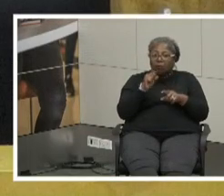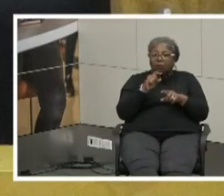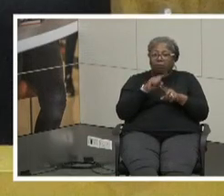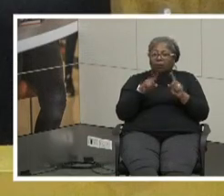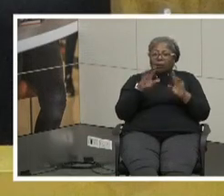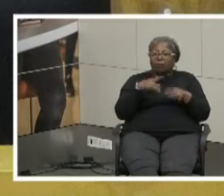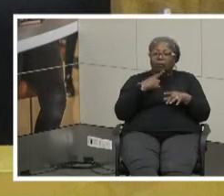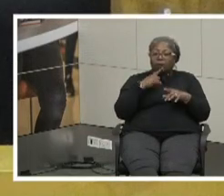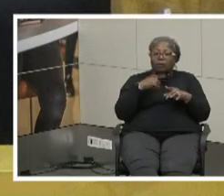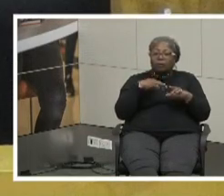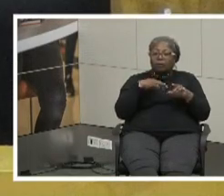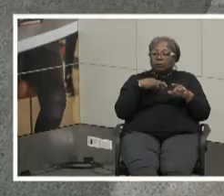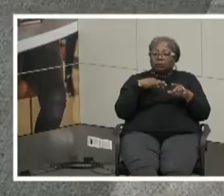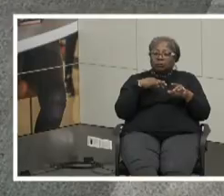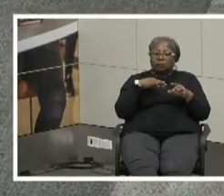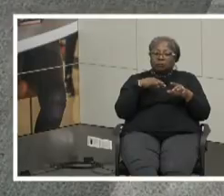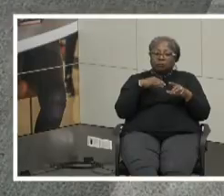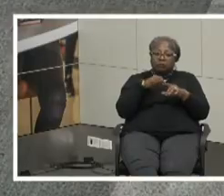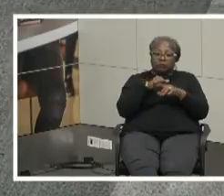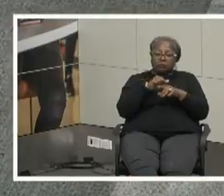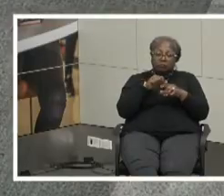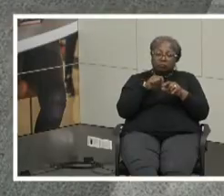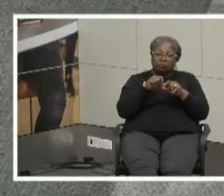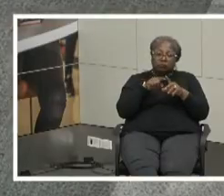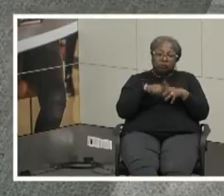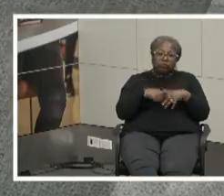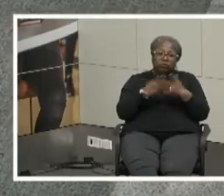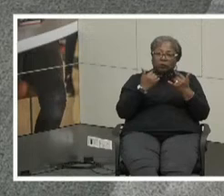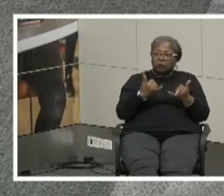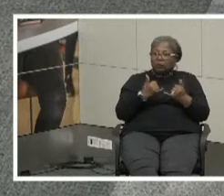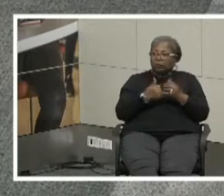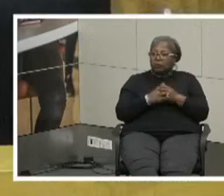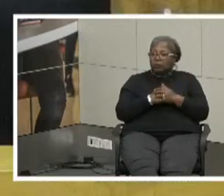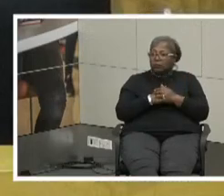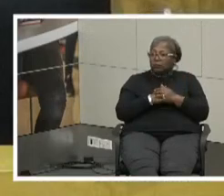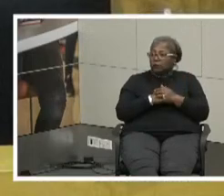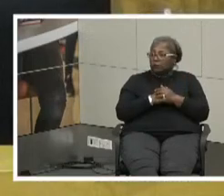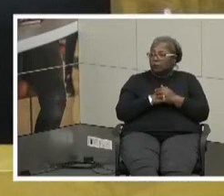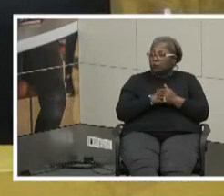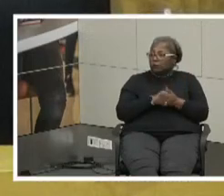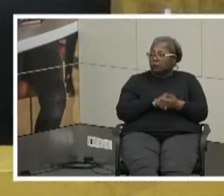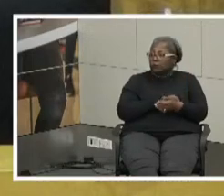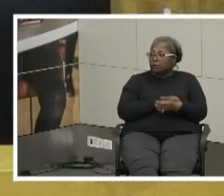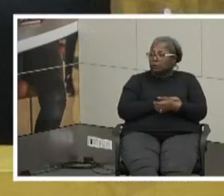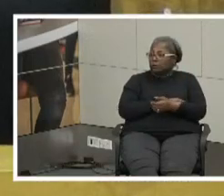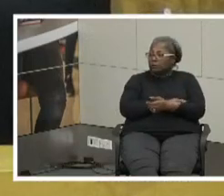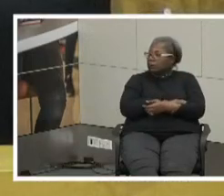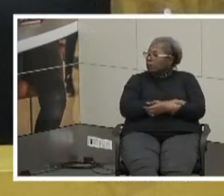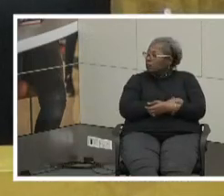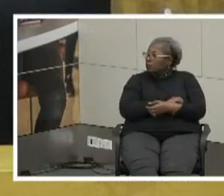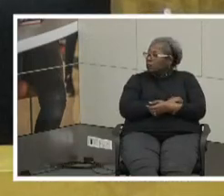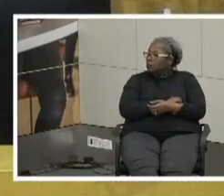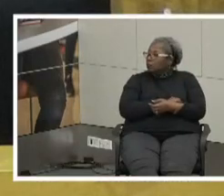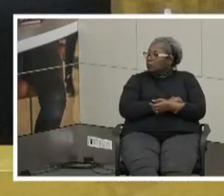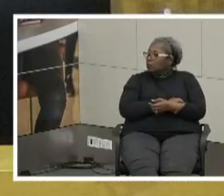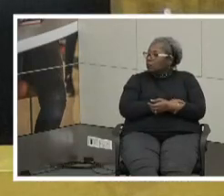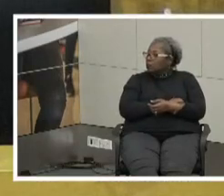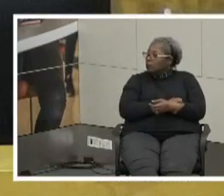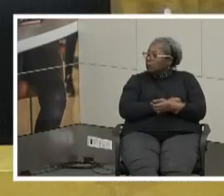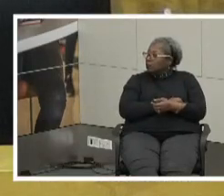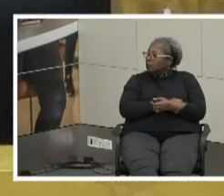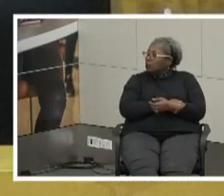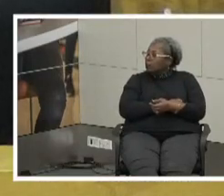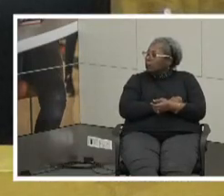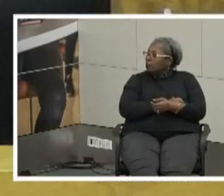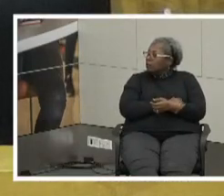but it hasn't been executed yet correct okay um I'm I'm going to um